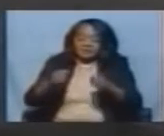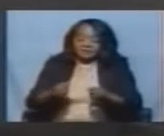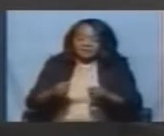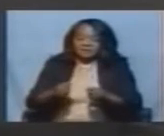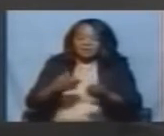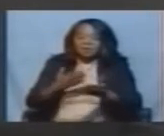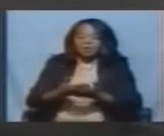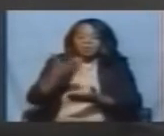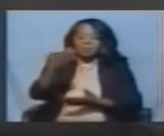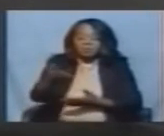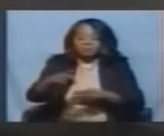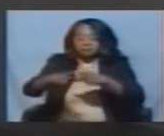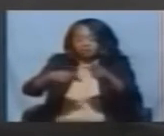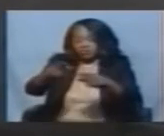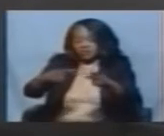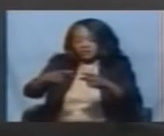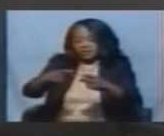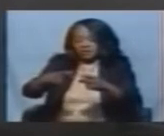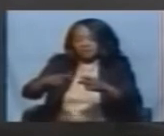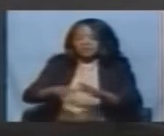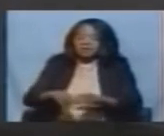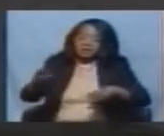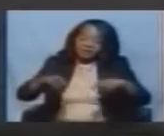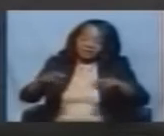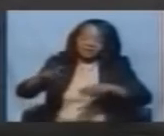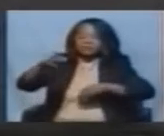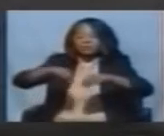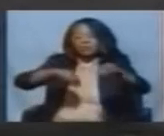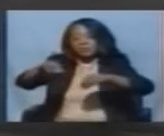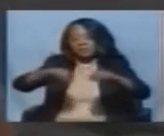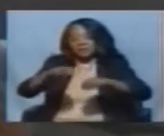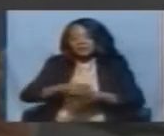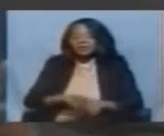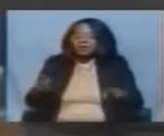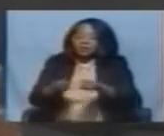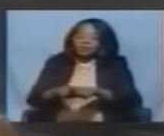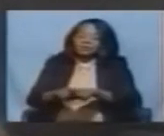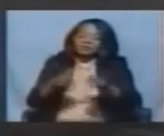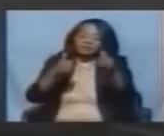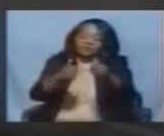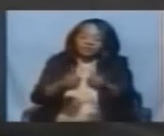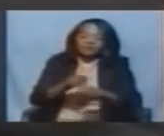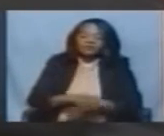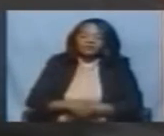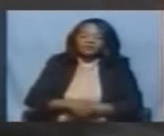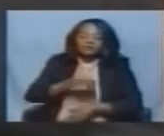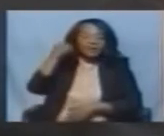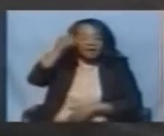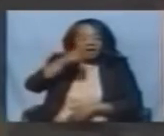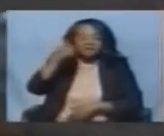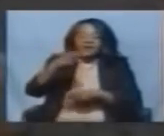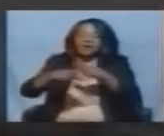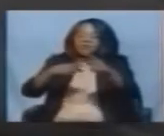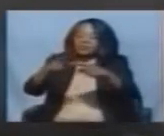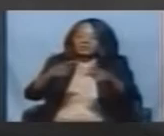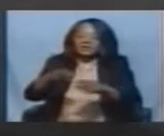that. And then also, one of the issues, and it also appears in all international, because our procurement process follows what is called